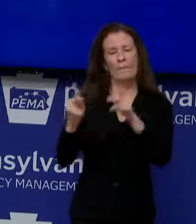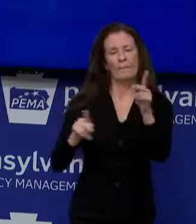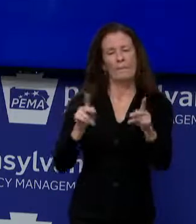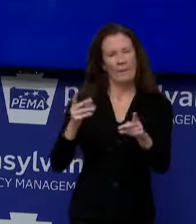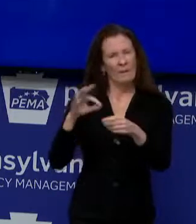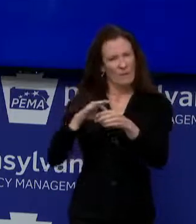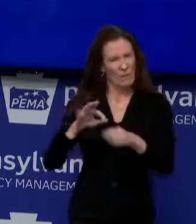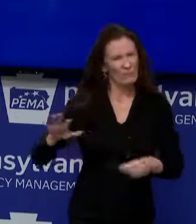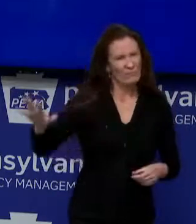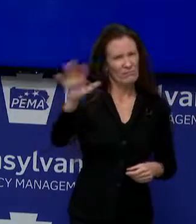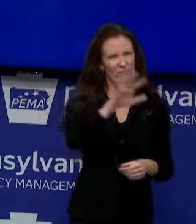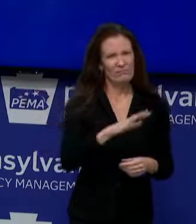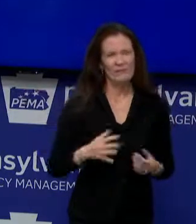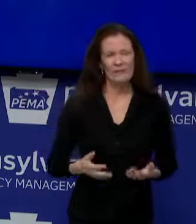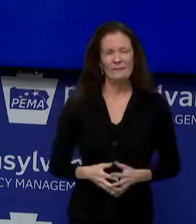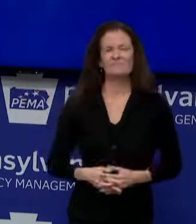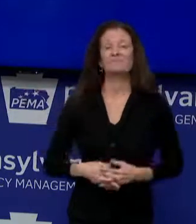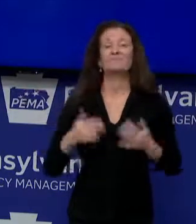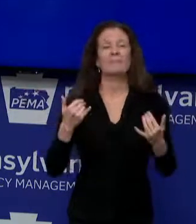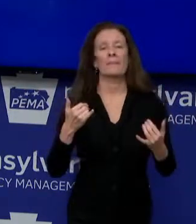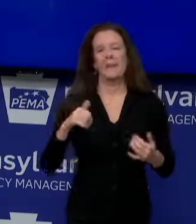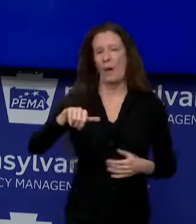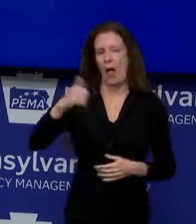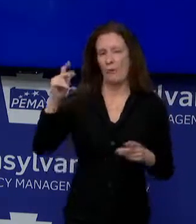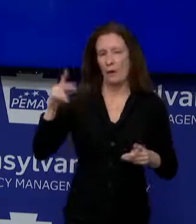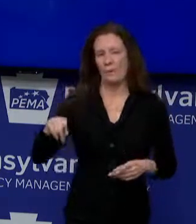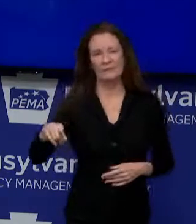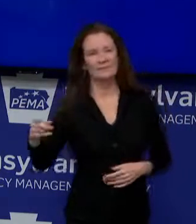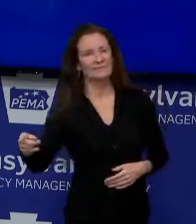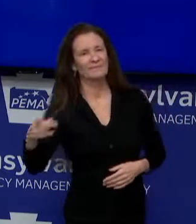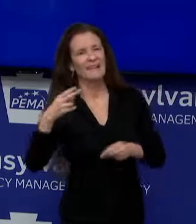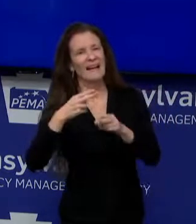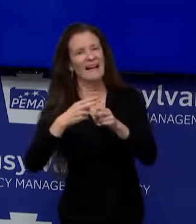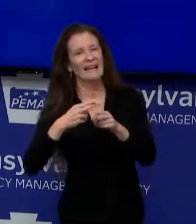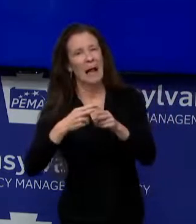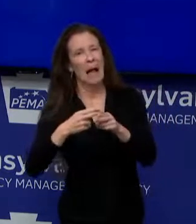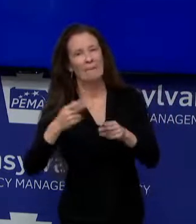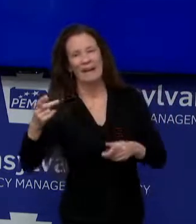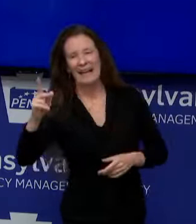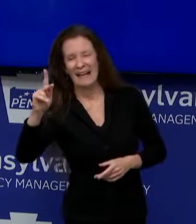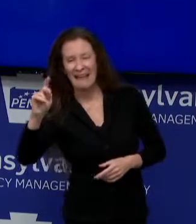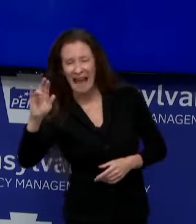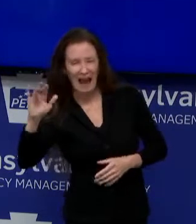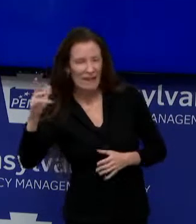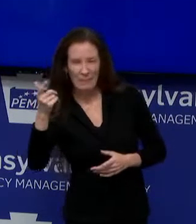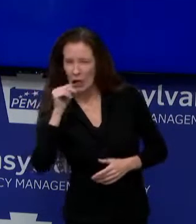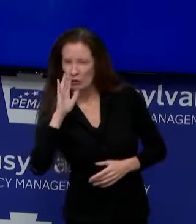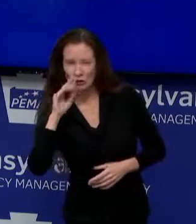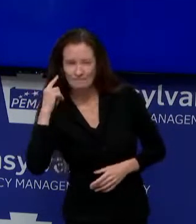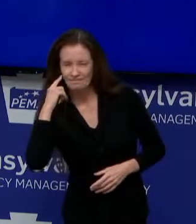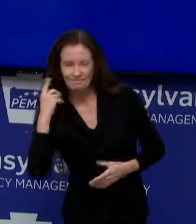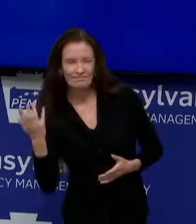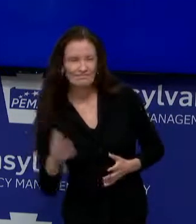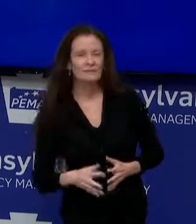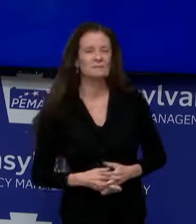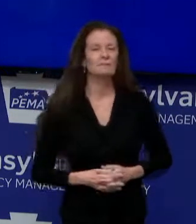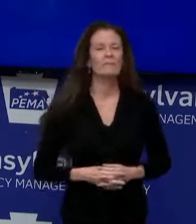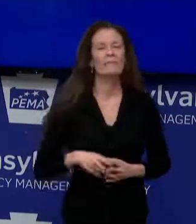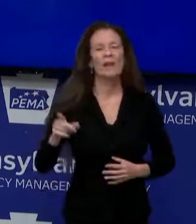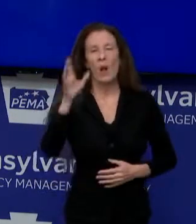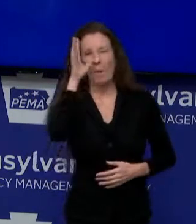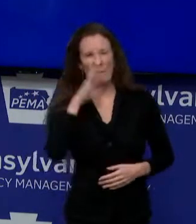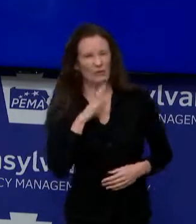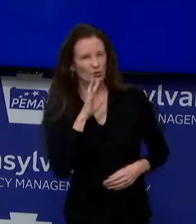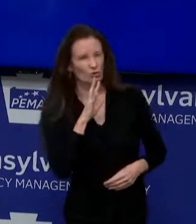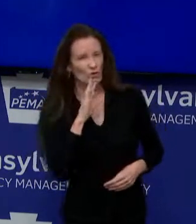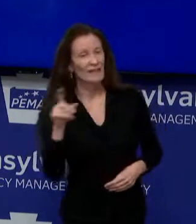question is from Carrie from the Center for Public Integrity. Carrie, please unmute. Hi, thanks very much for taking my